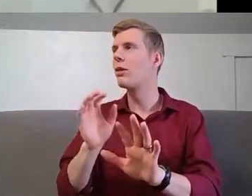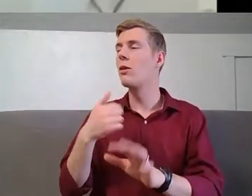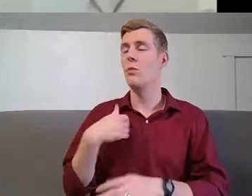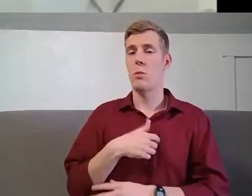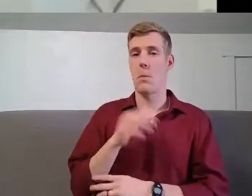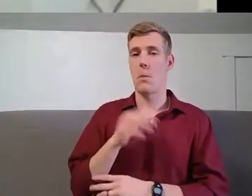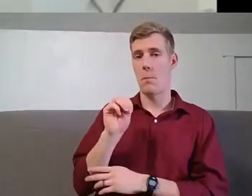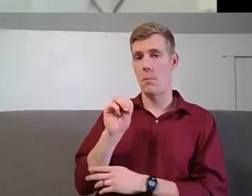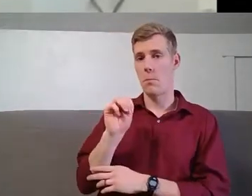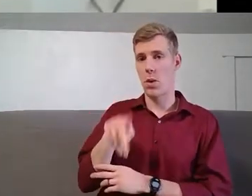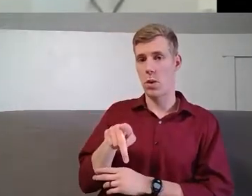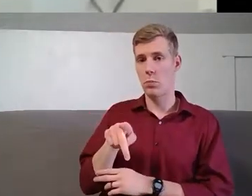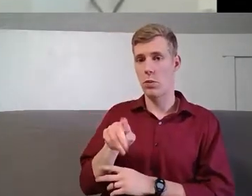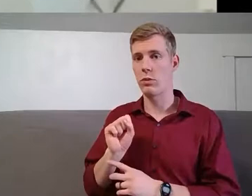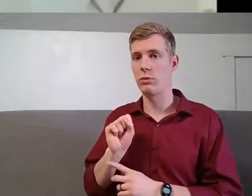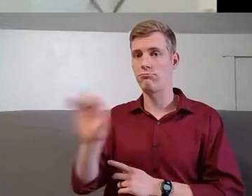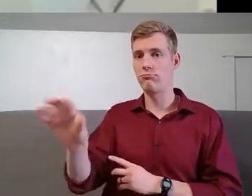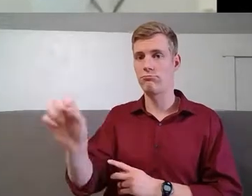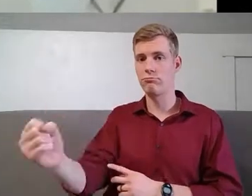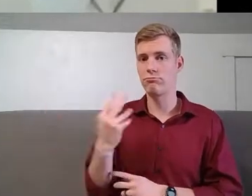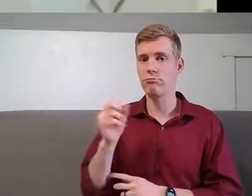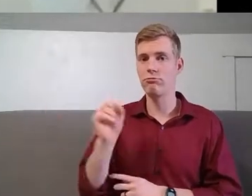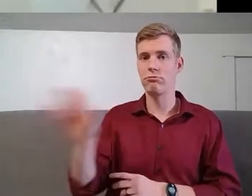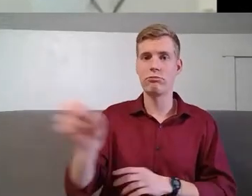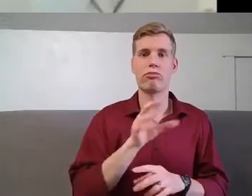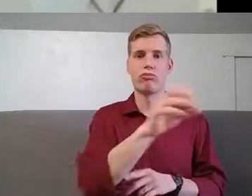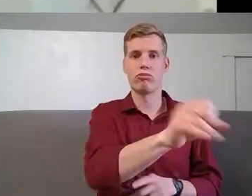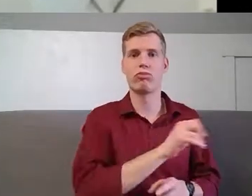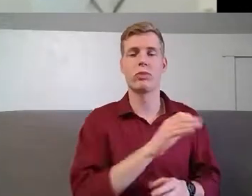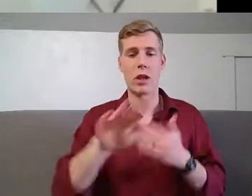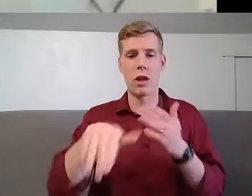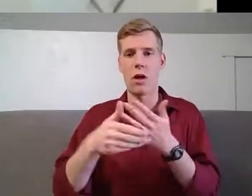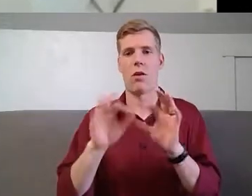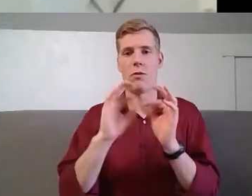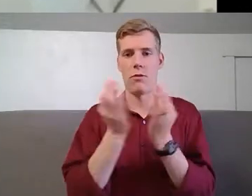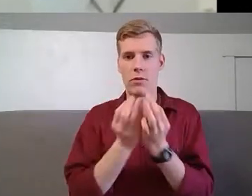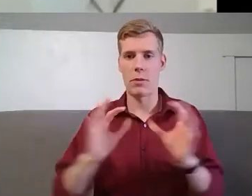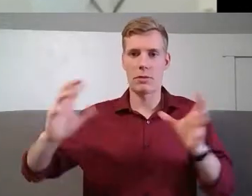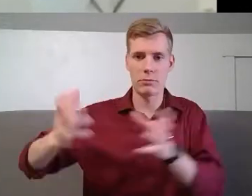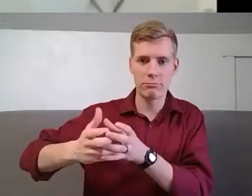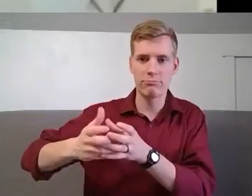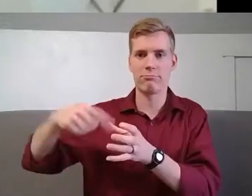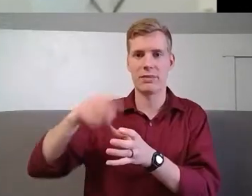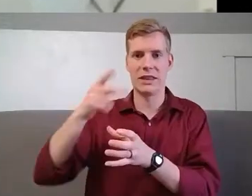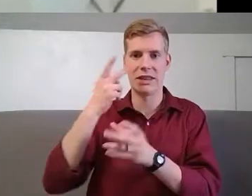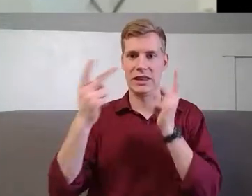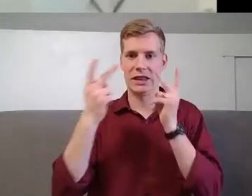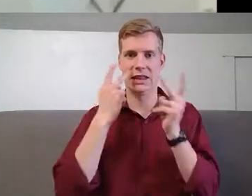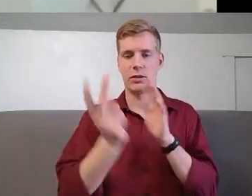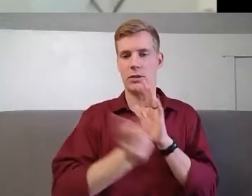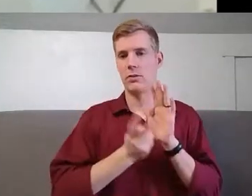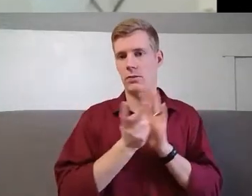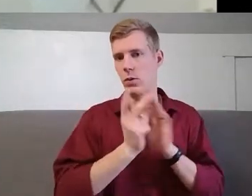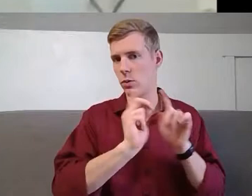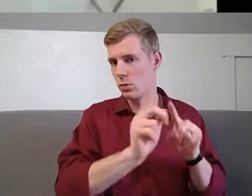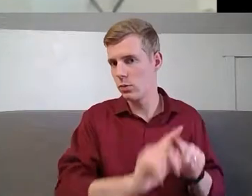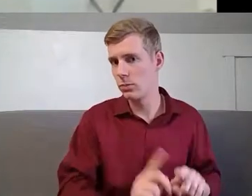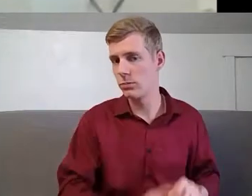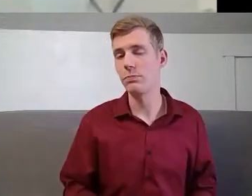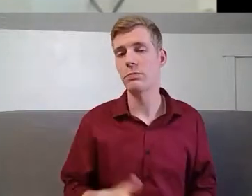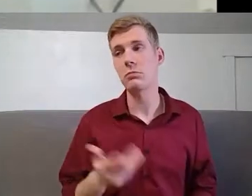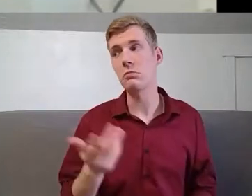Marco Polo one another, and everyone in the family can see it. So that's a fun option. Other options